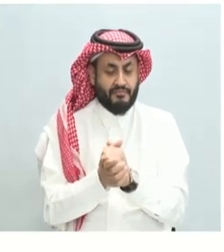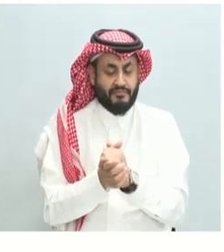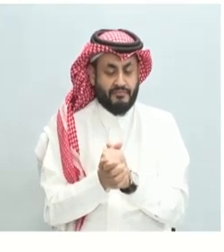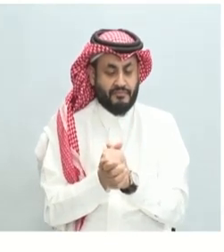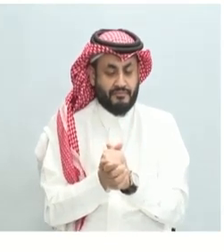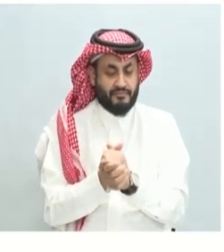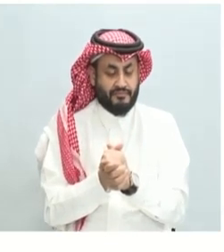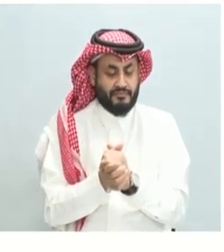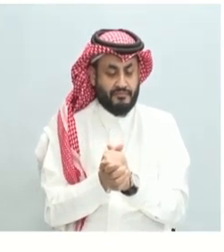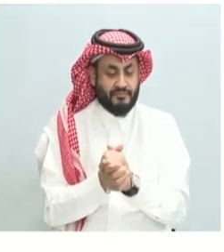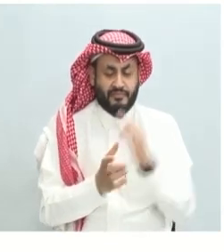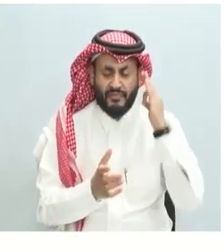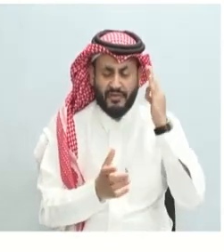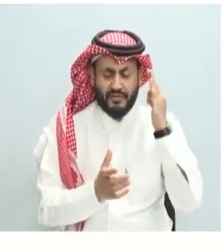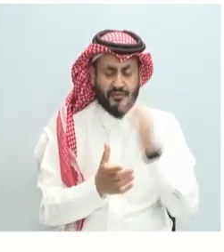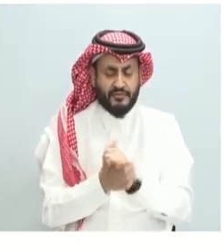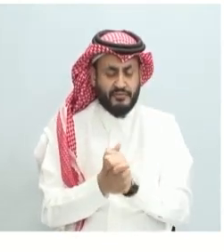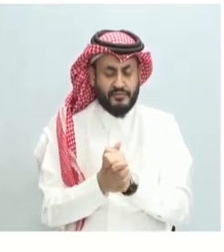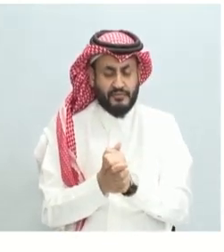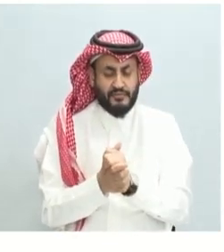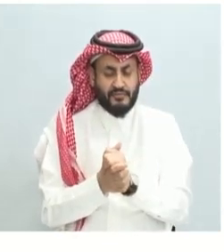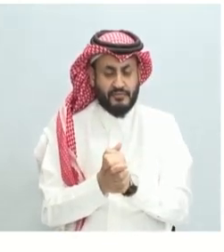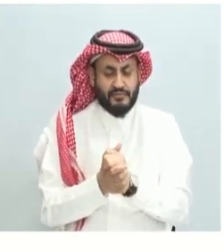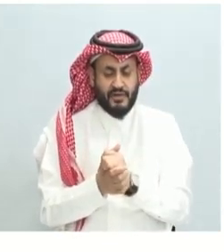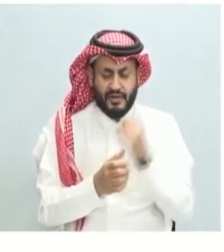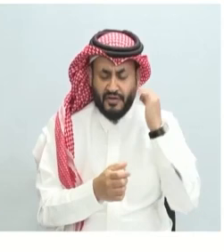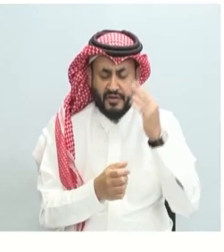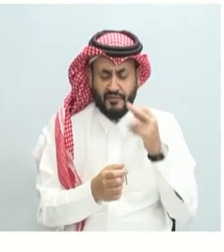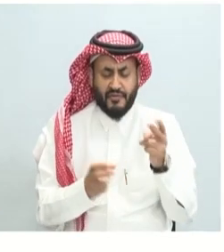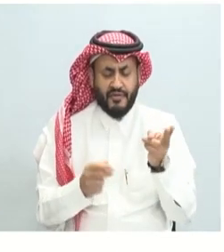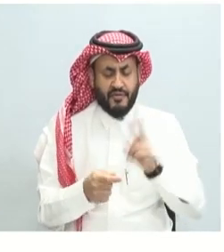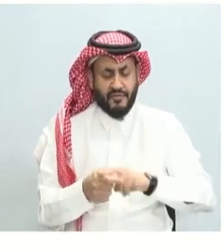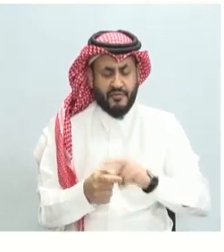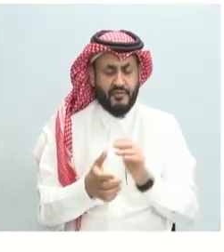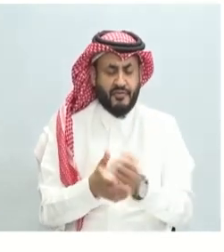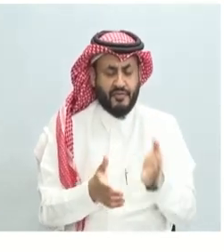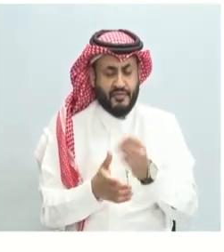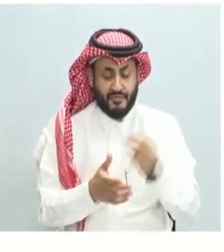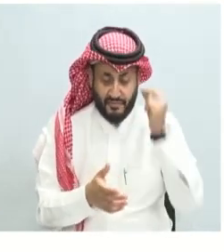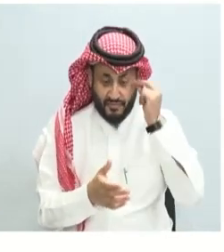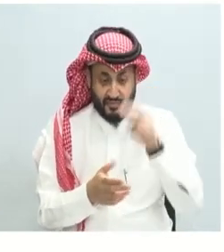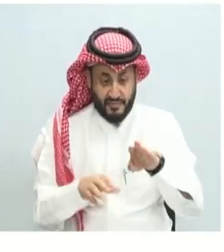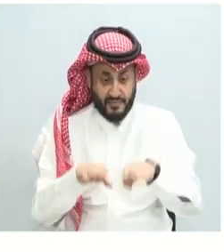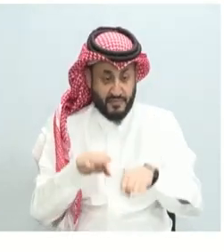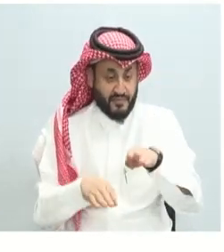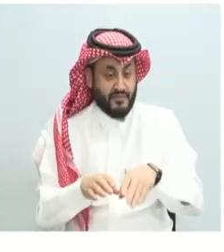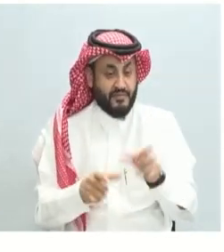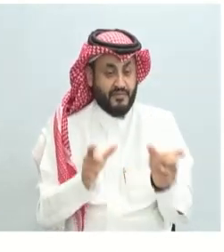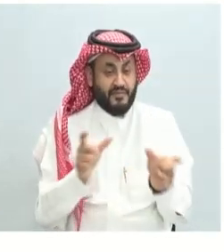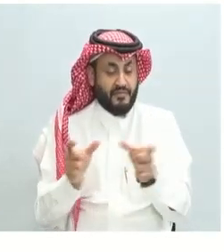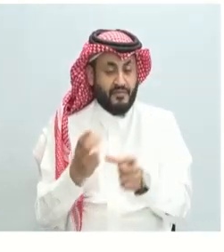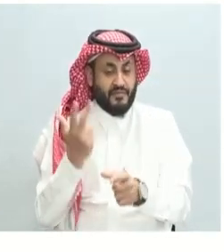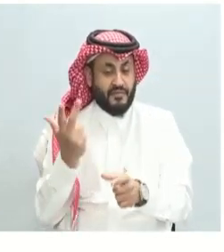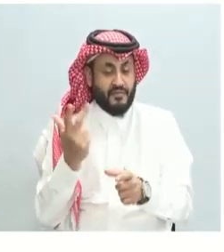well. So let's listen to them now. Let's practice them, and then we will know the differences between